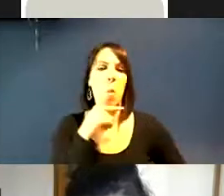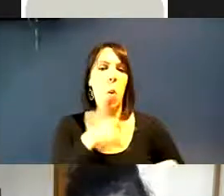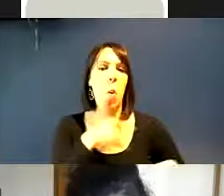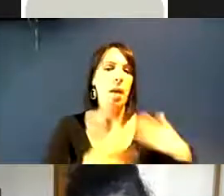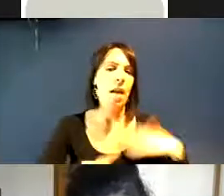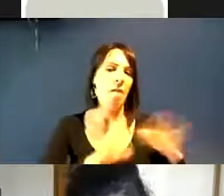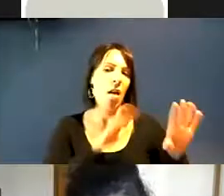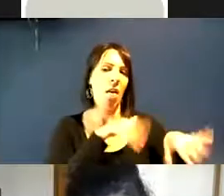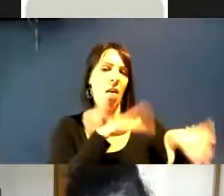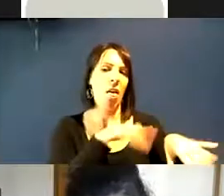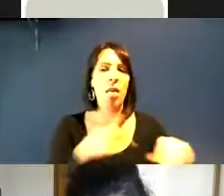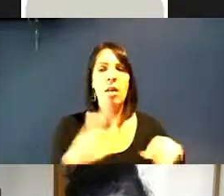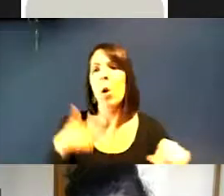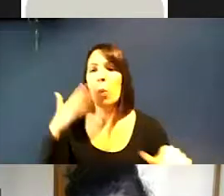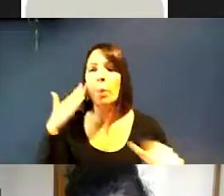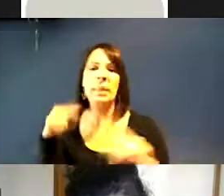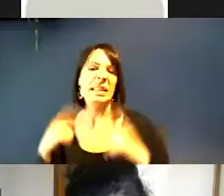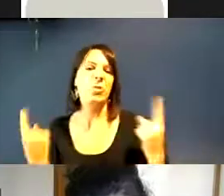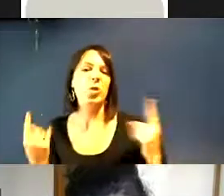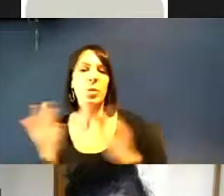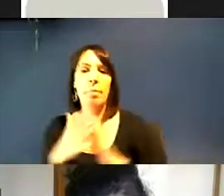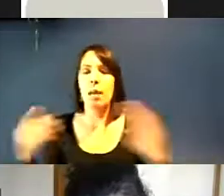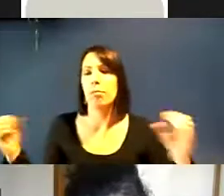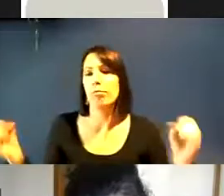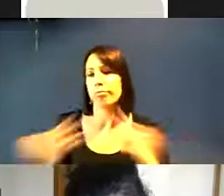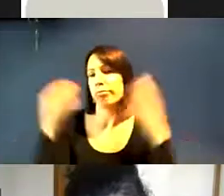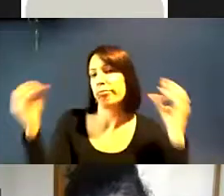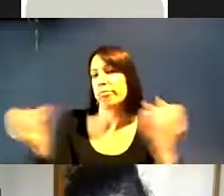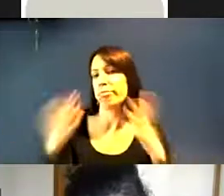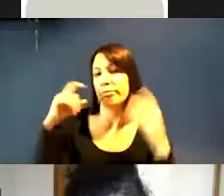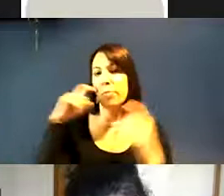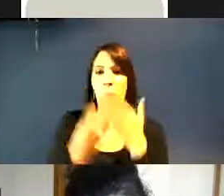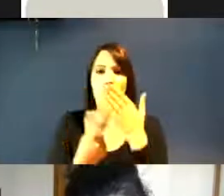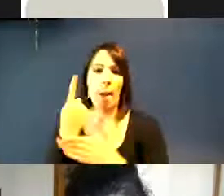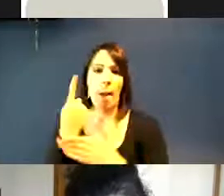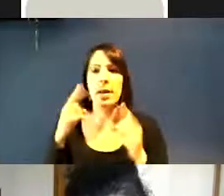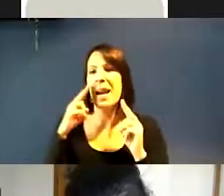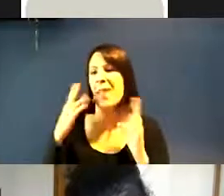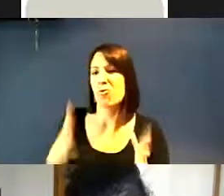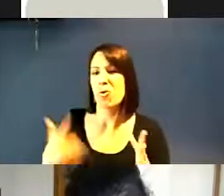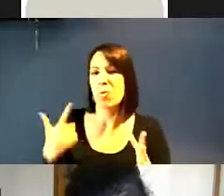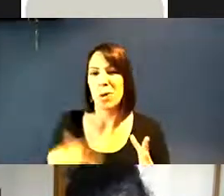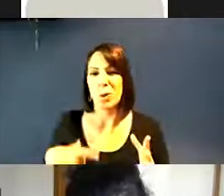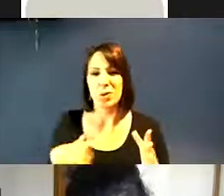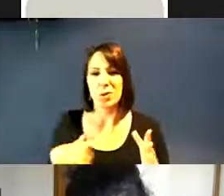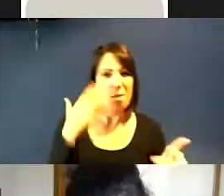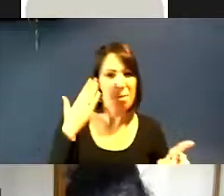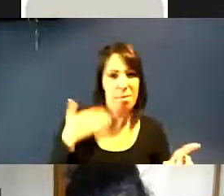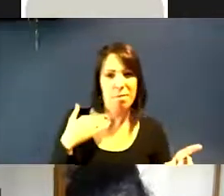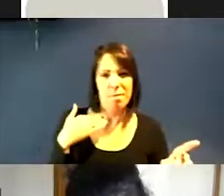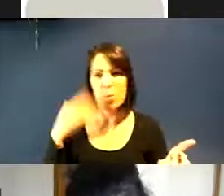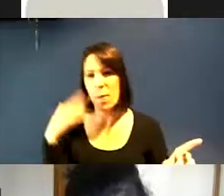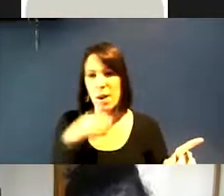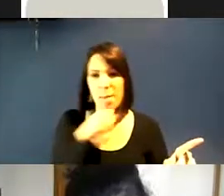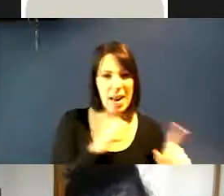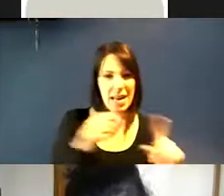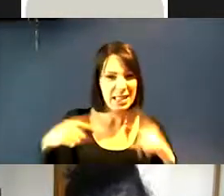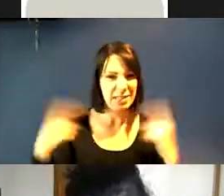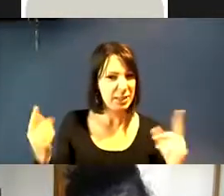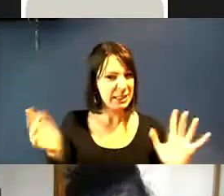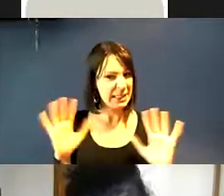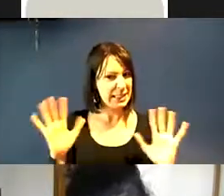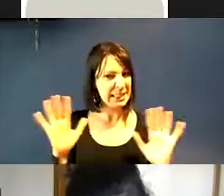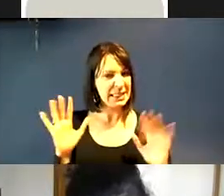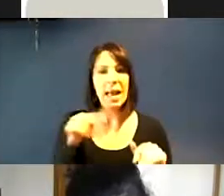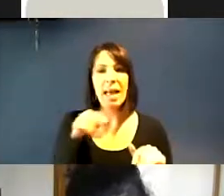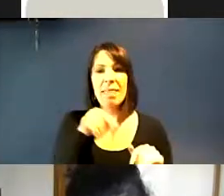and therefore clashes between men and women are just the way it's going to be. Examples of this kind of behavior are locker